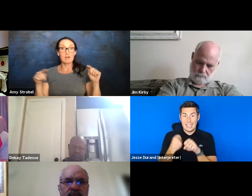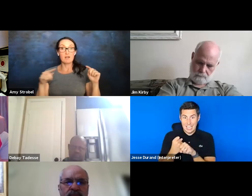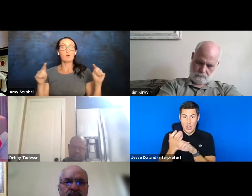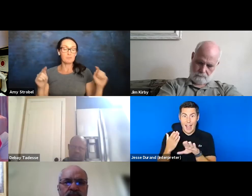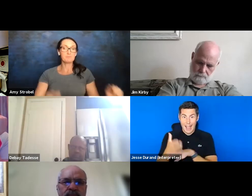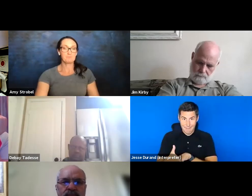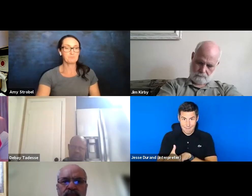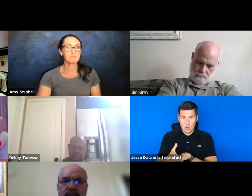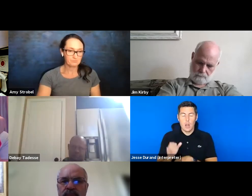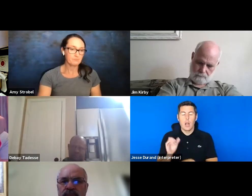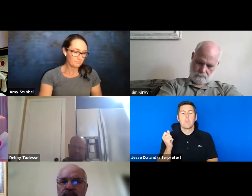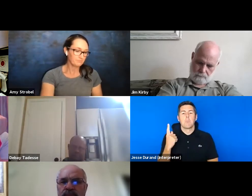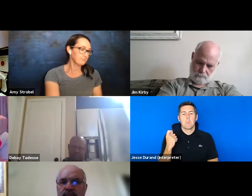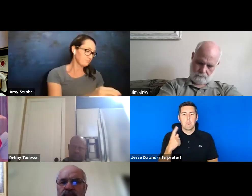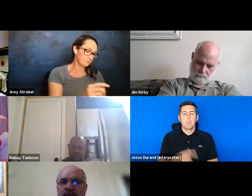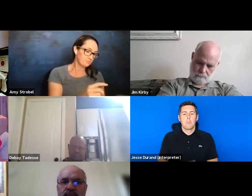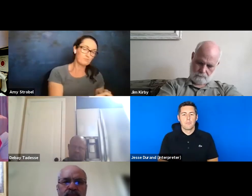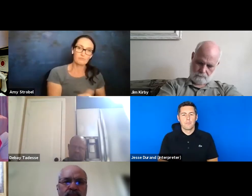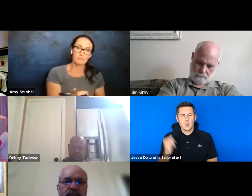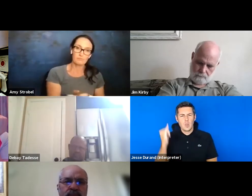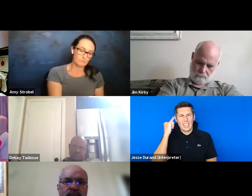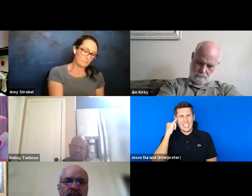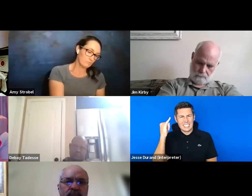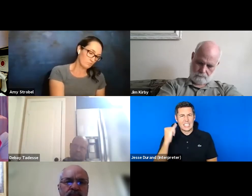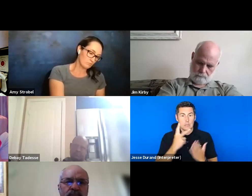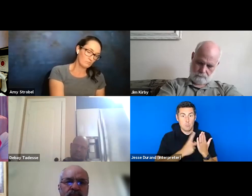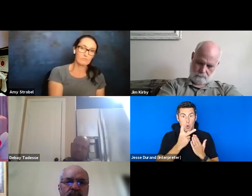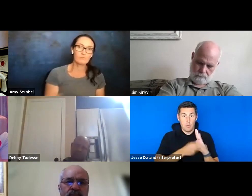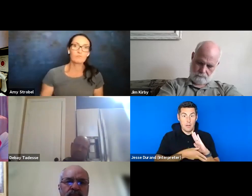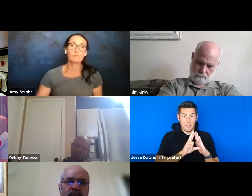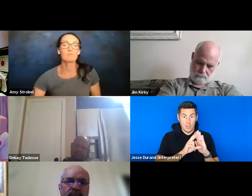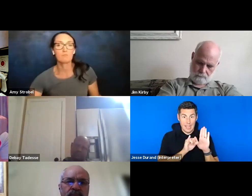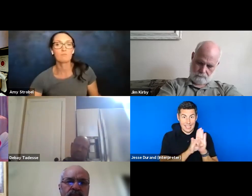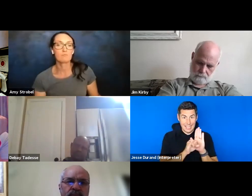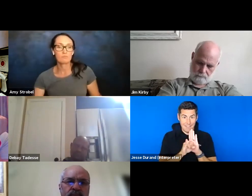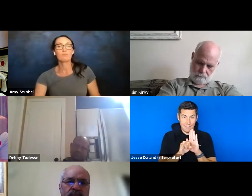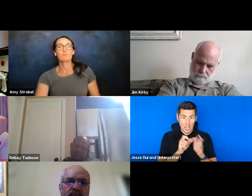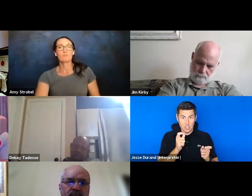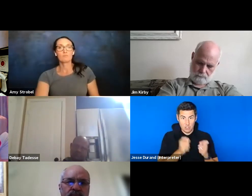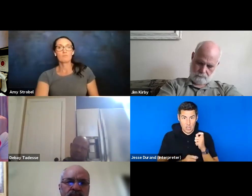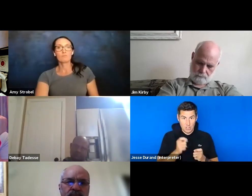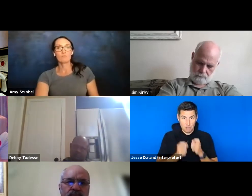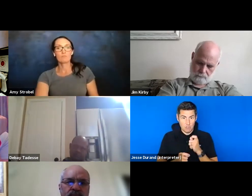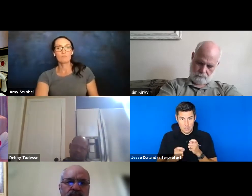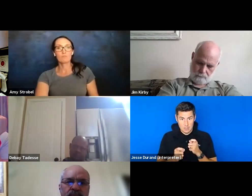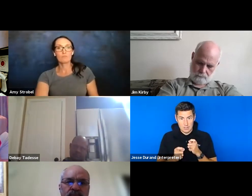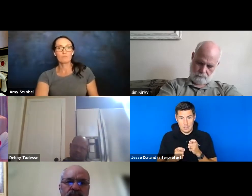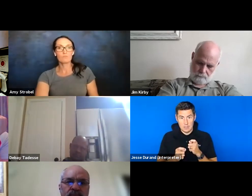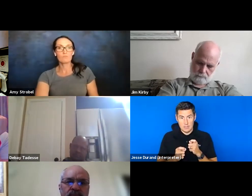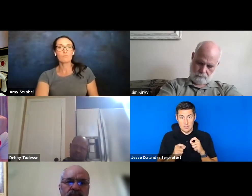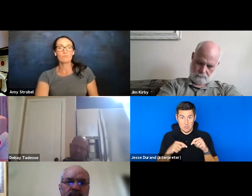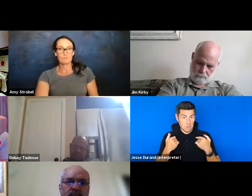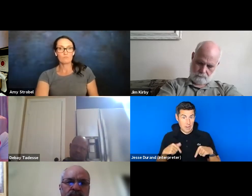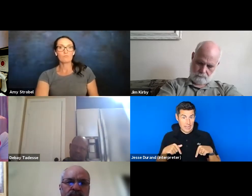after. Mhm. Okay. The idea is that in program review, you identify your changes. And so for you so fall,